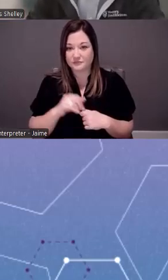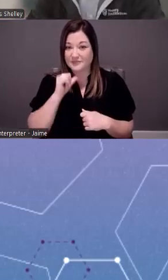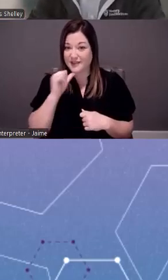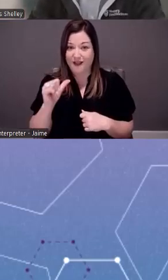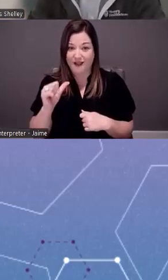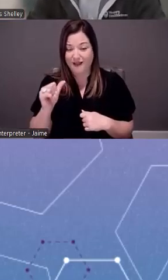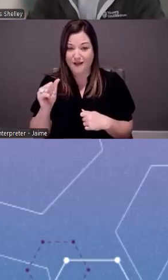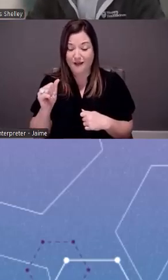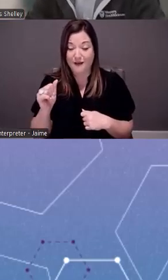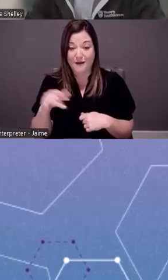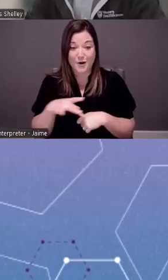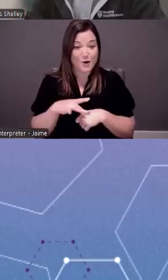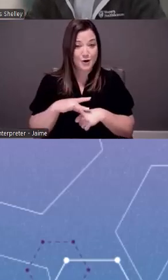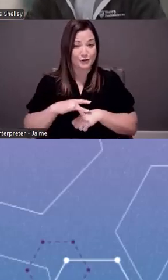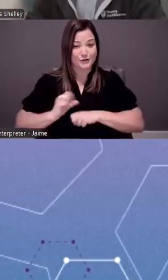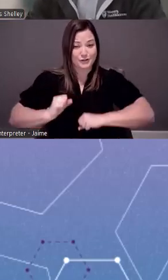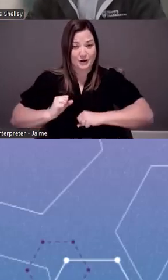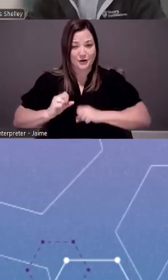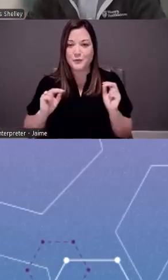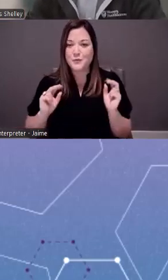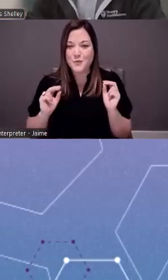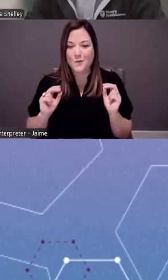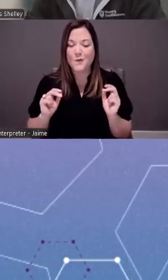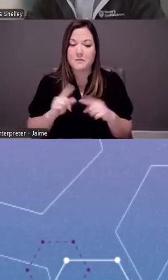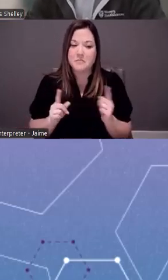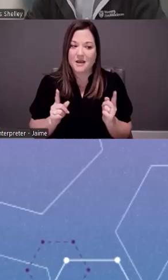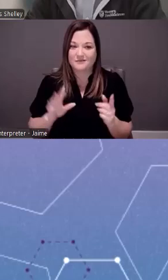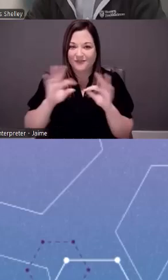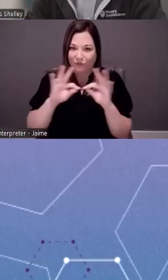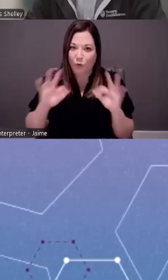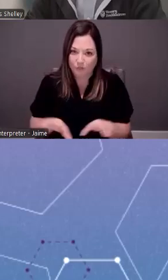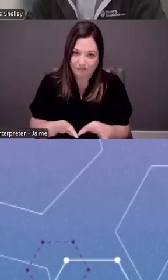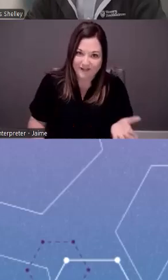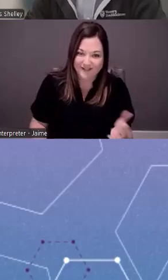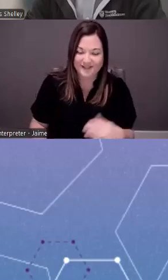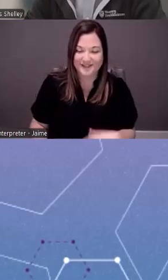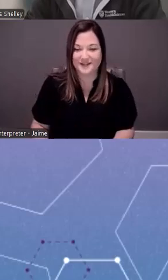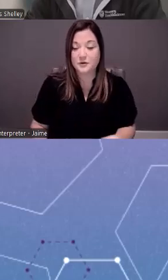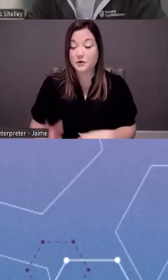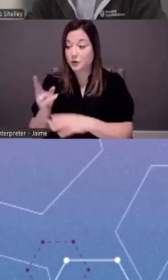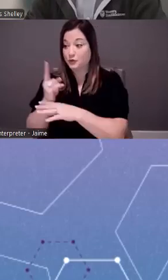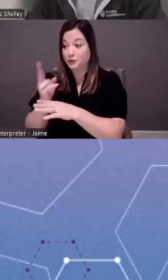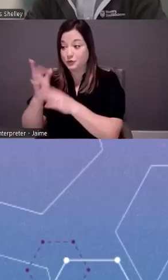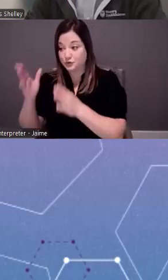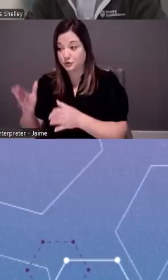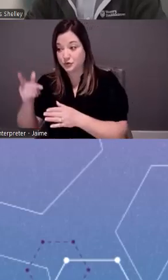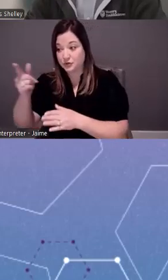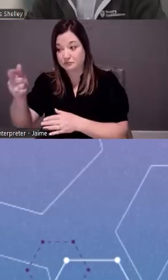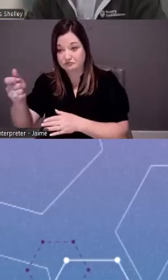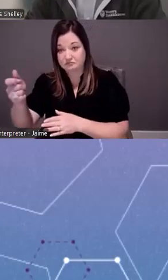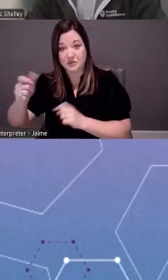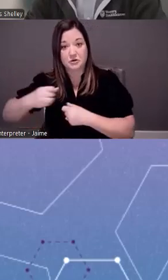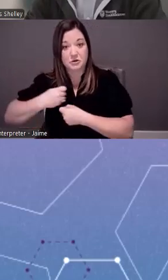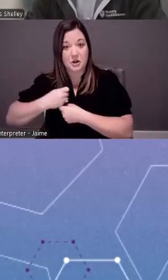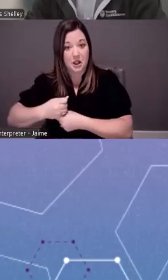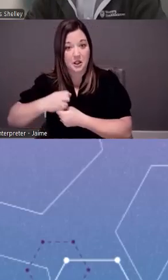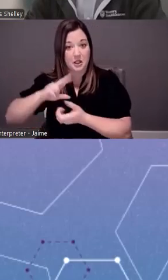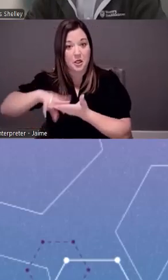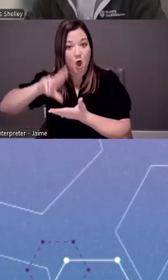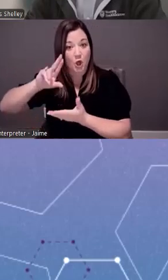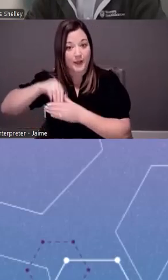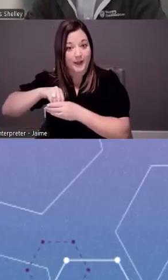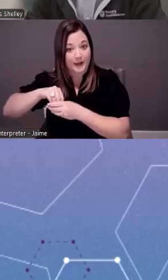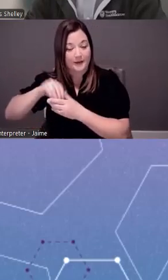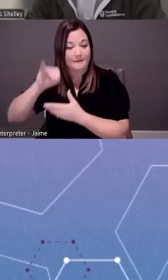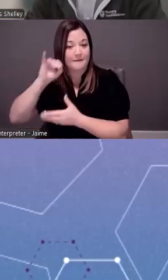earth-shattering, it's a form, but you can see that a user is able to create a login identity. They're able to talk about